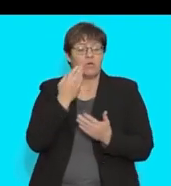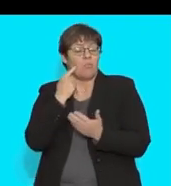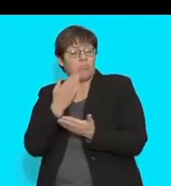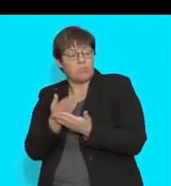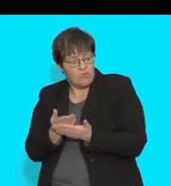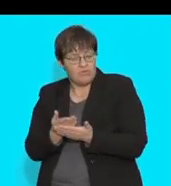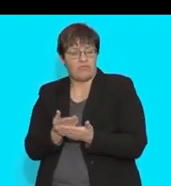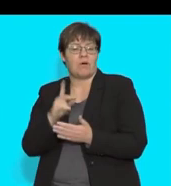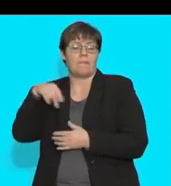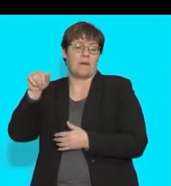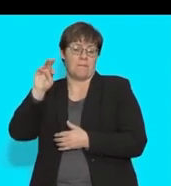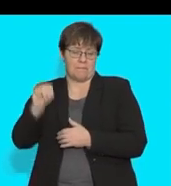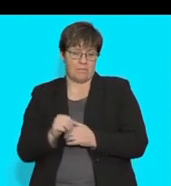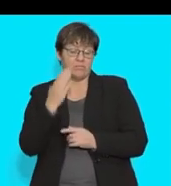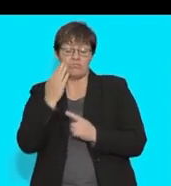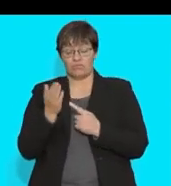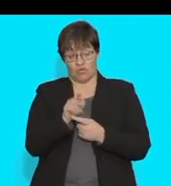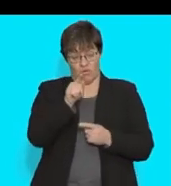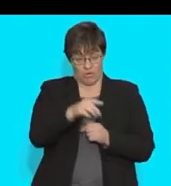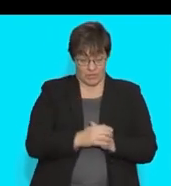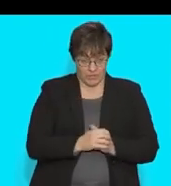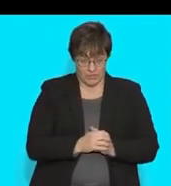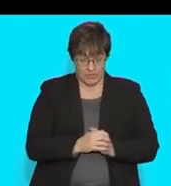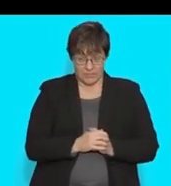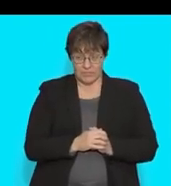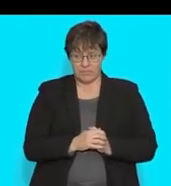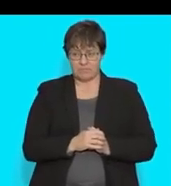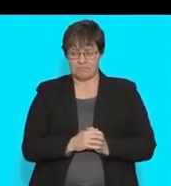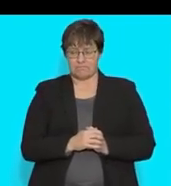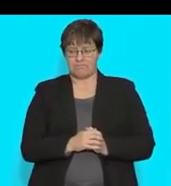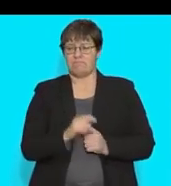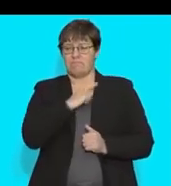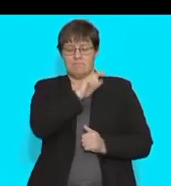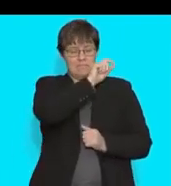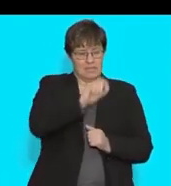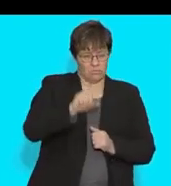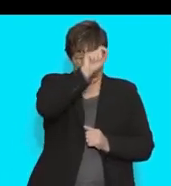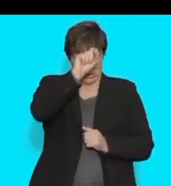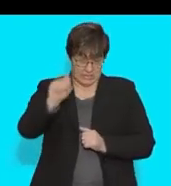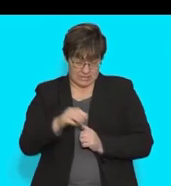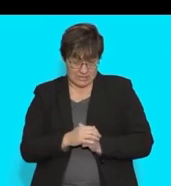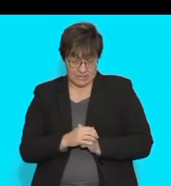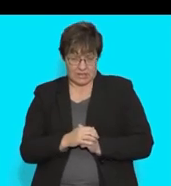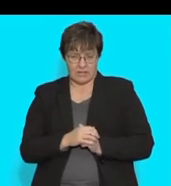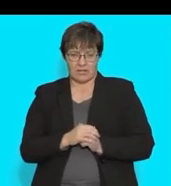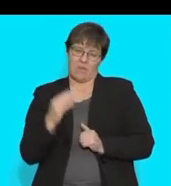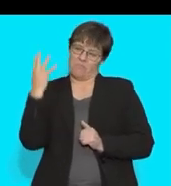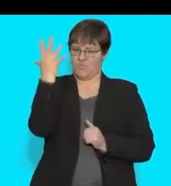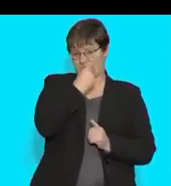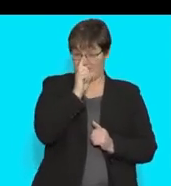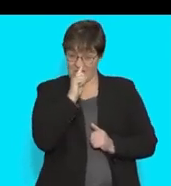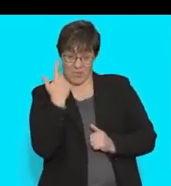you an actual visual of this, it will then look something like this with my dotted lines there, which are very